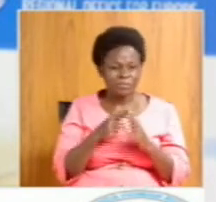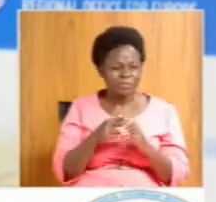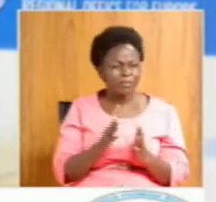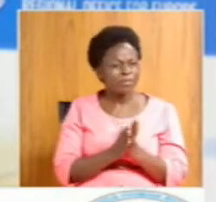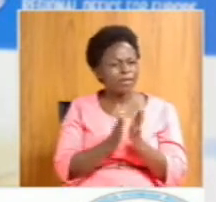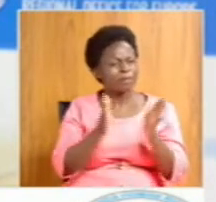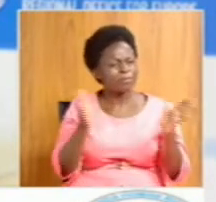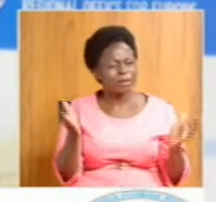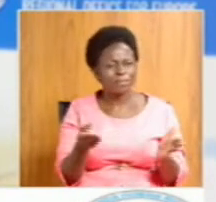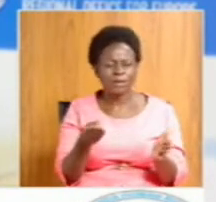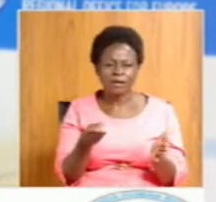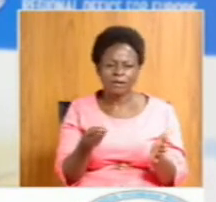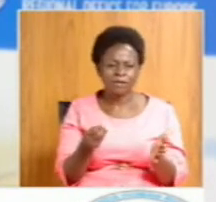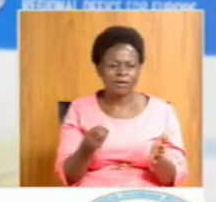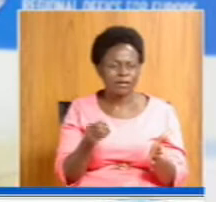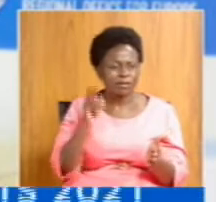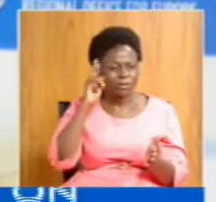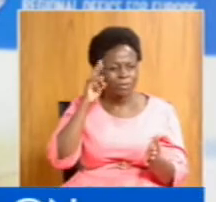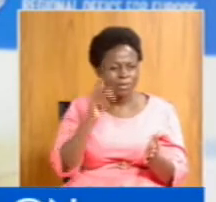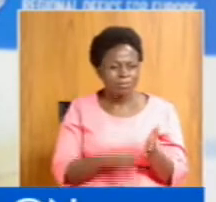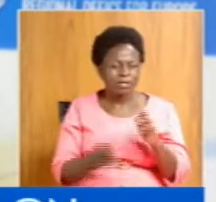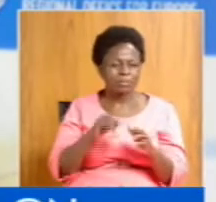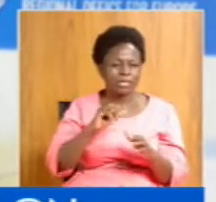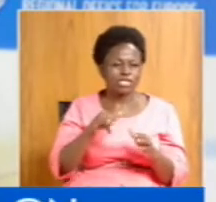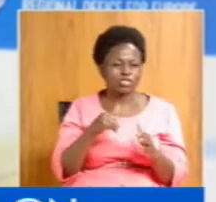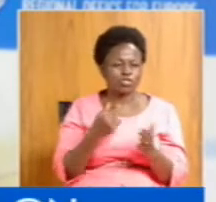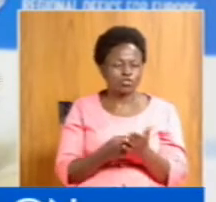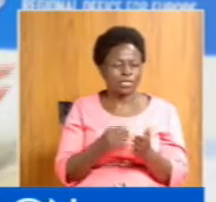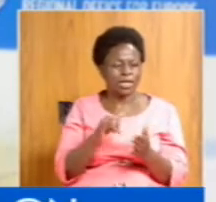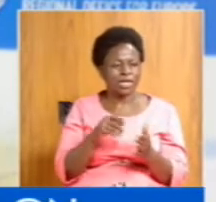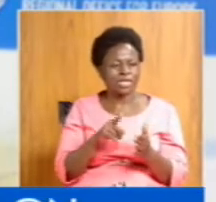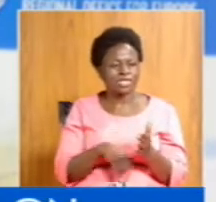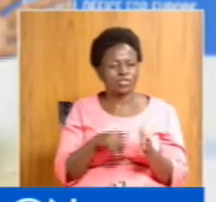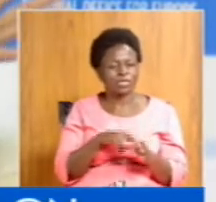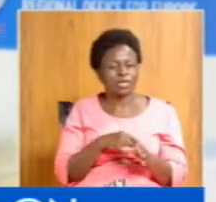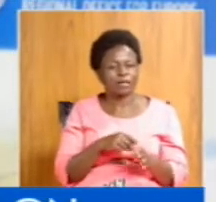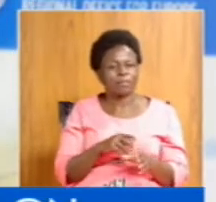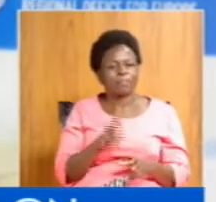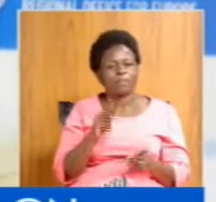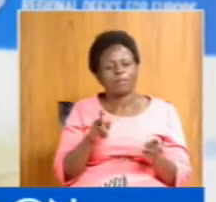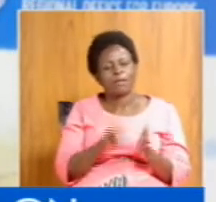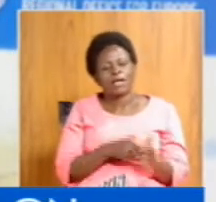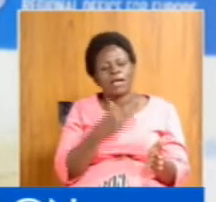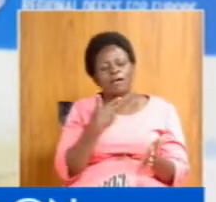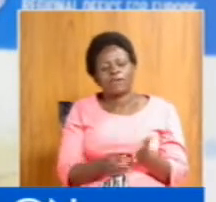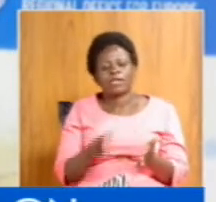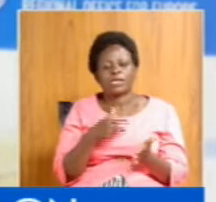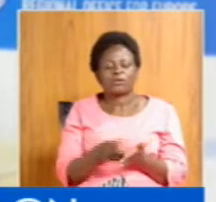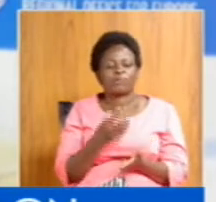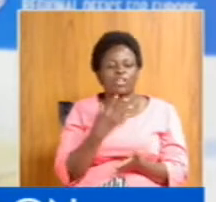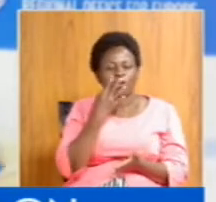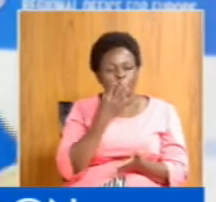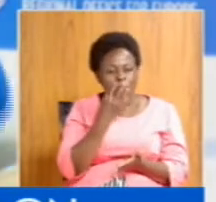public trust is at an all time low you remember what happened in June and July people are failing up having to buy oxygen deposit land to get